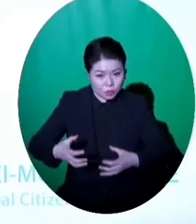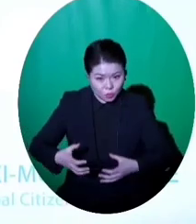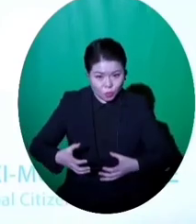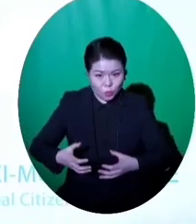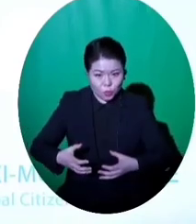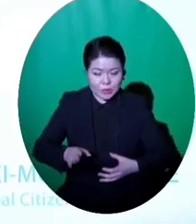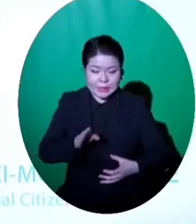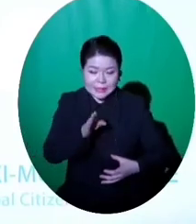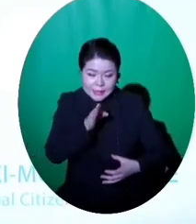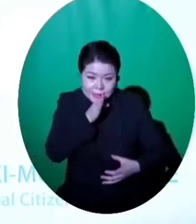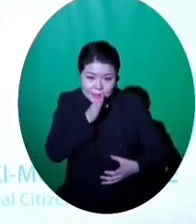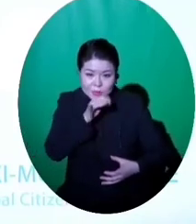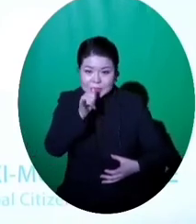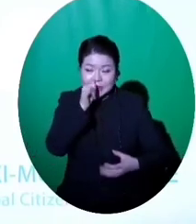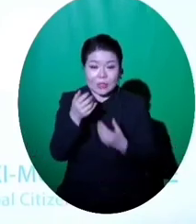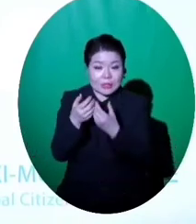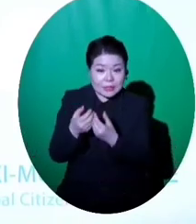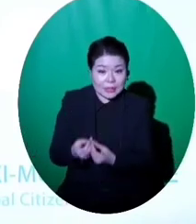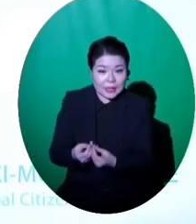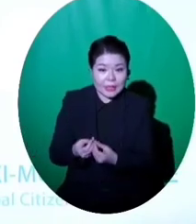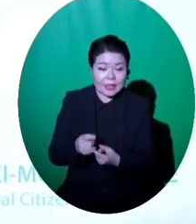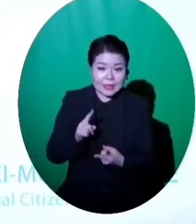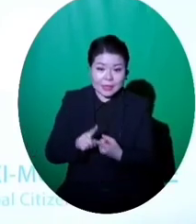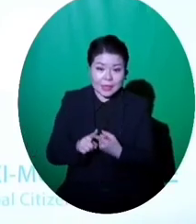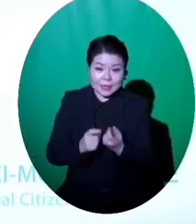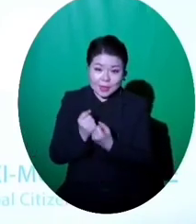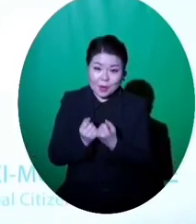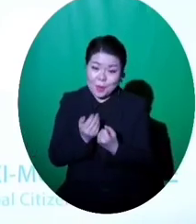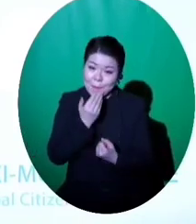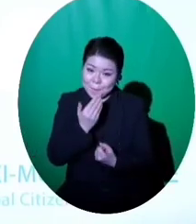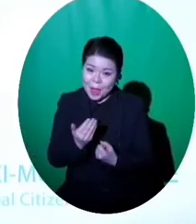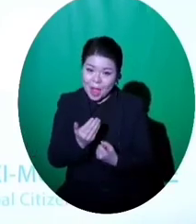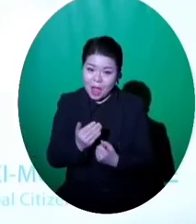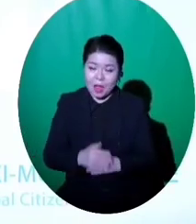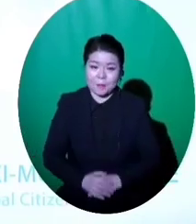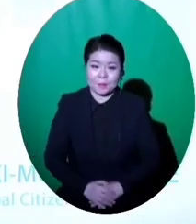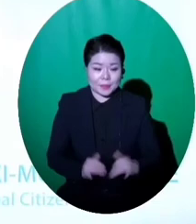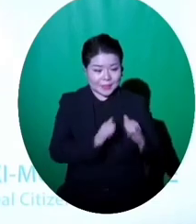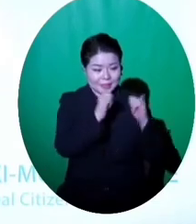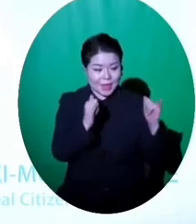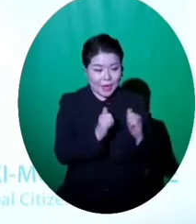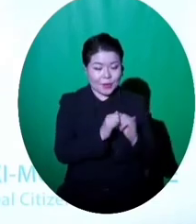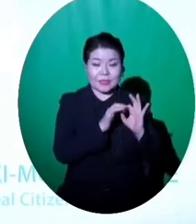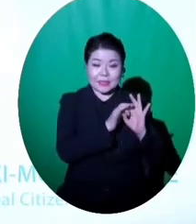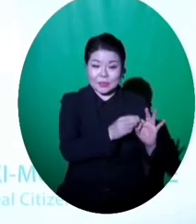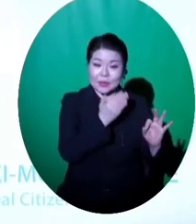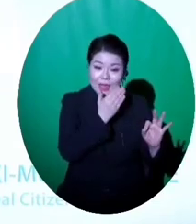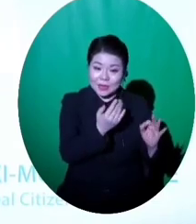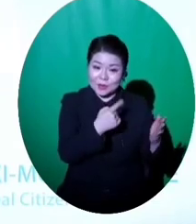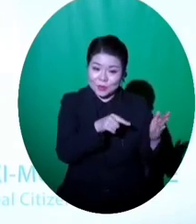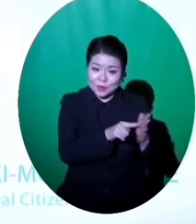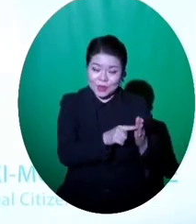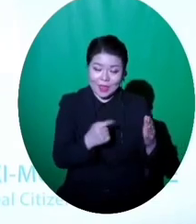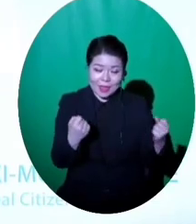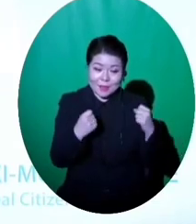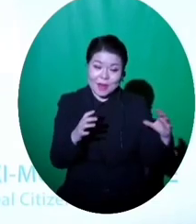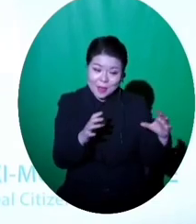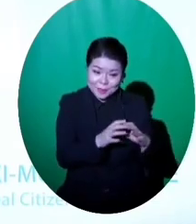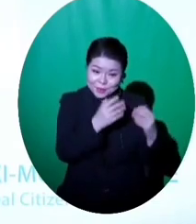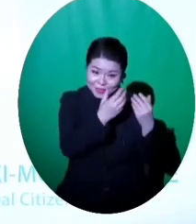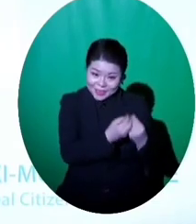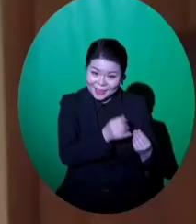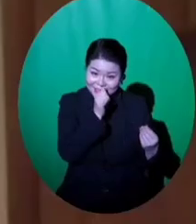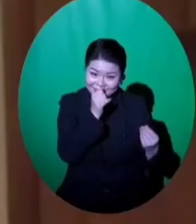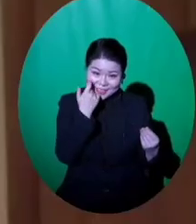cooperation for the social sustainability? Well, I think that the links